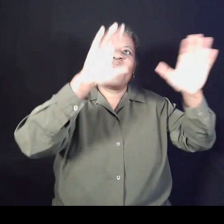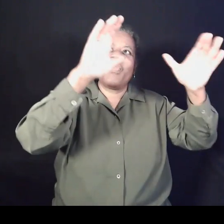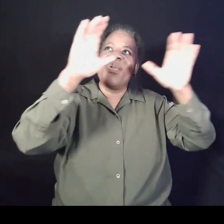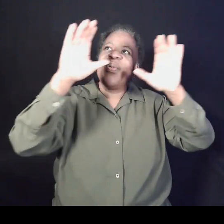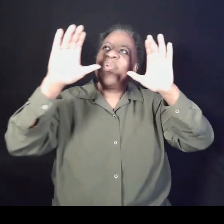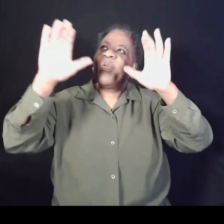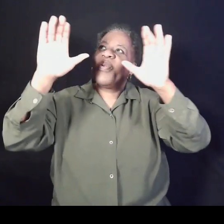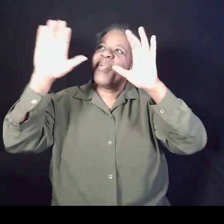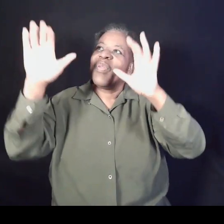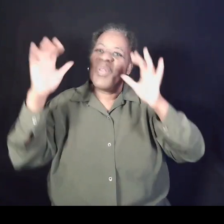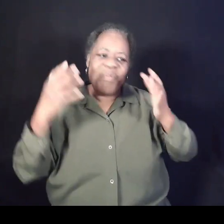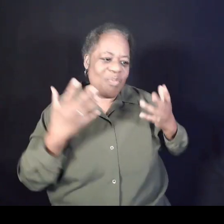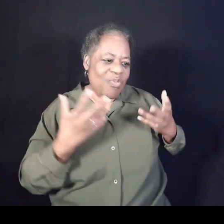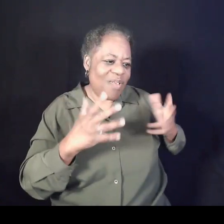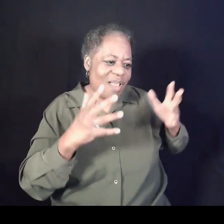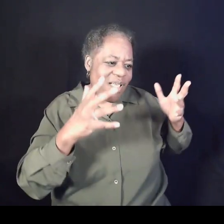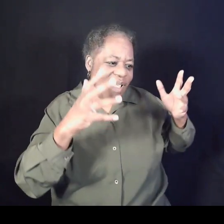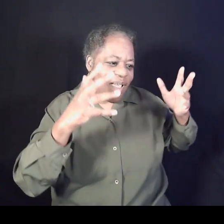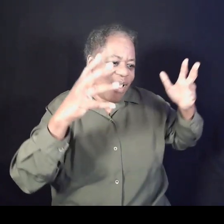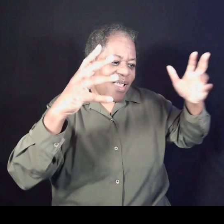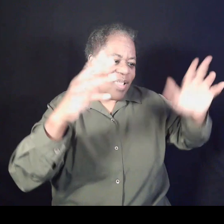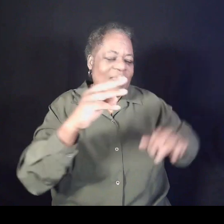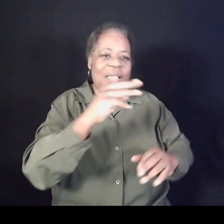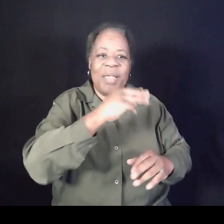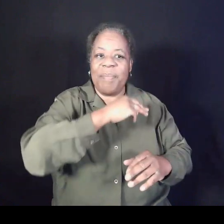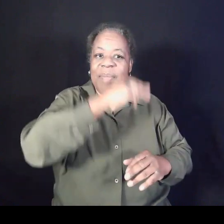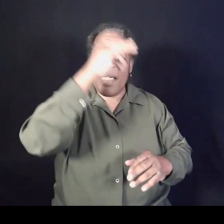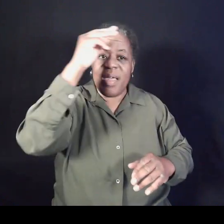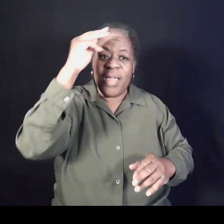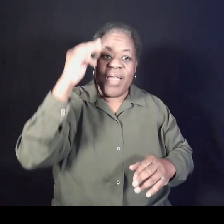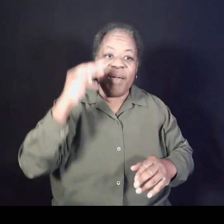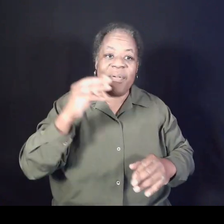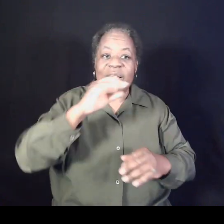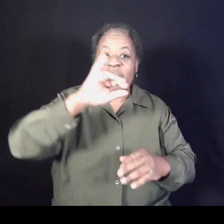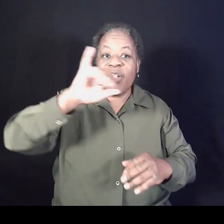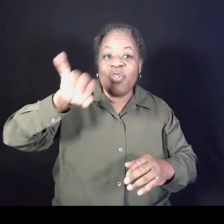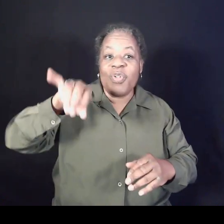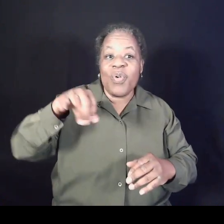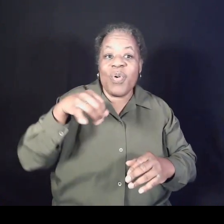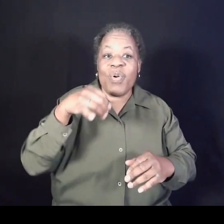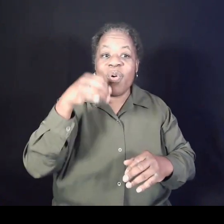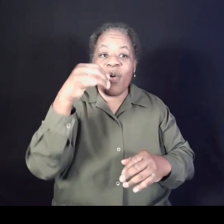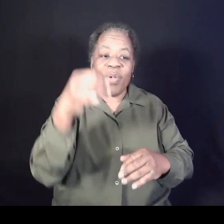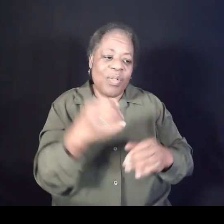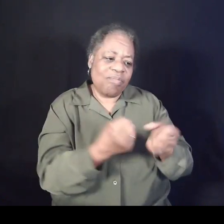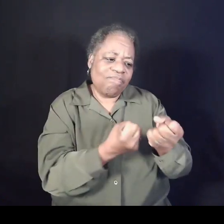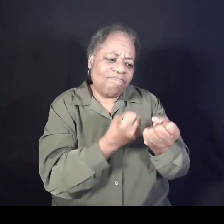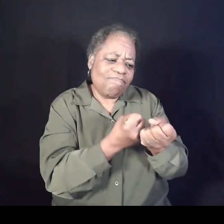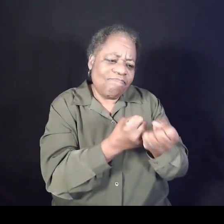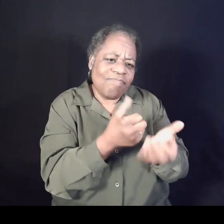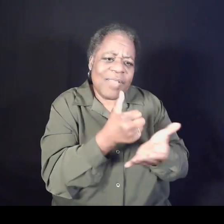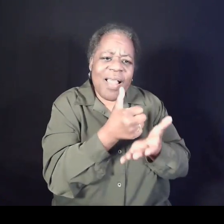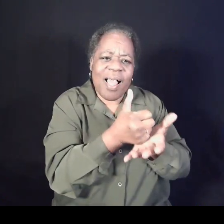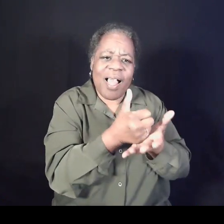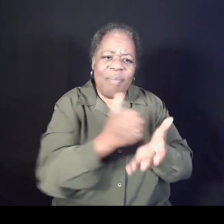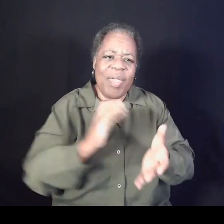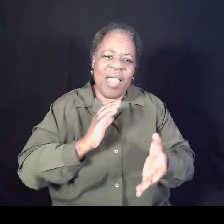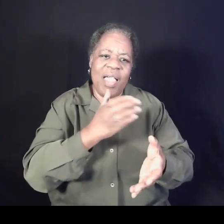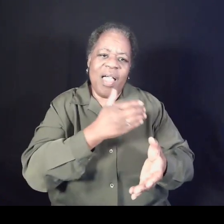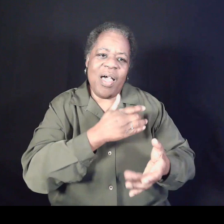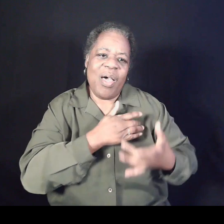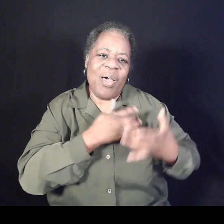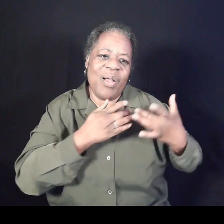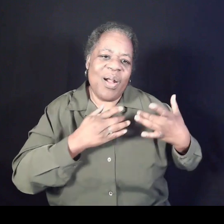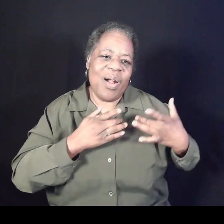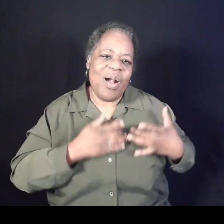praise. Mary, Joseph, lend your aid, while our hearts in